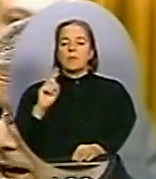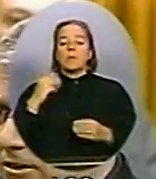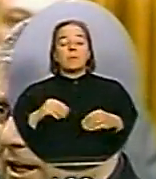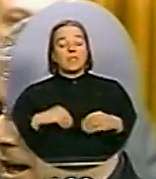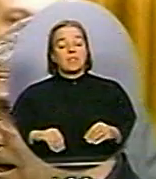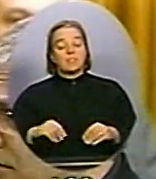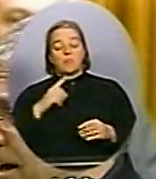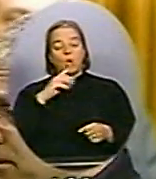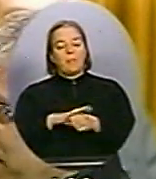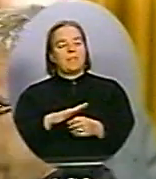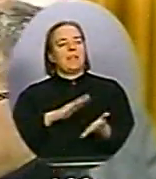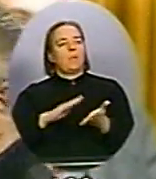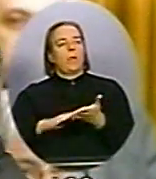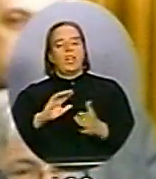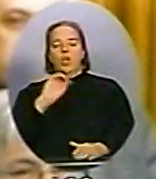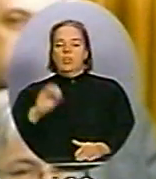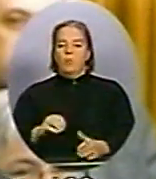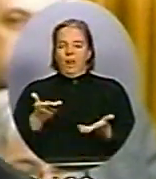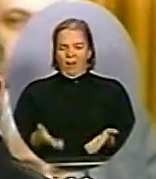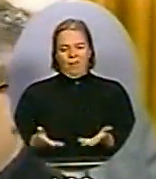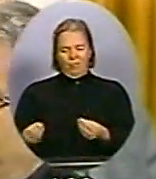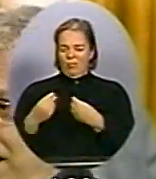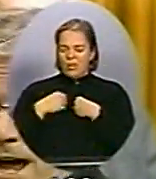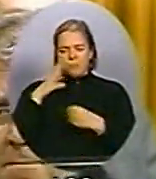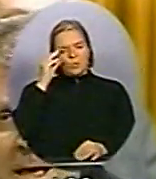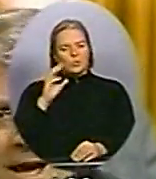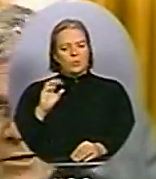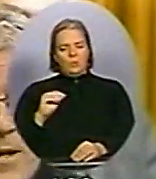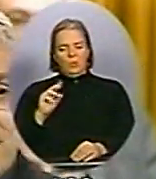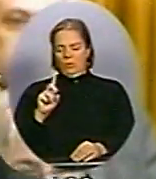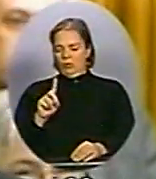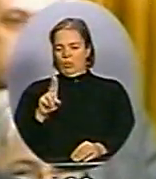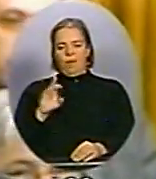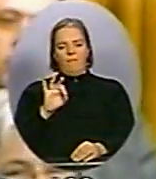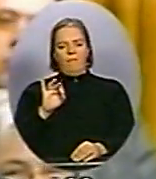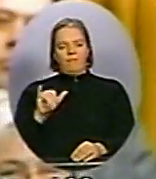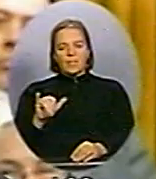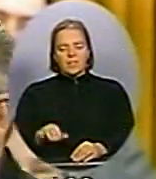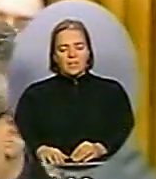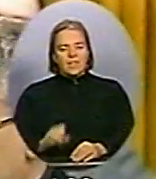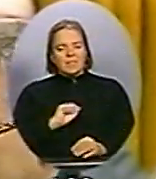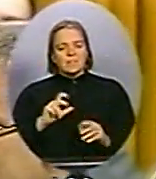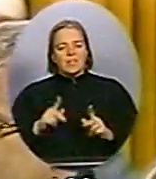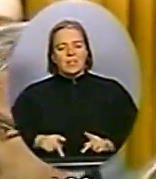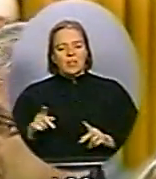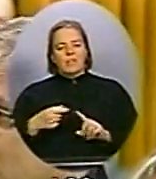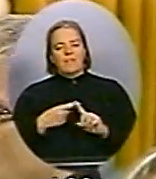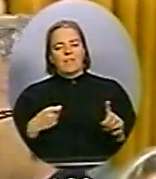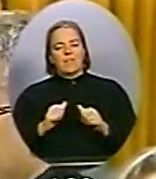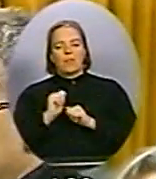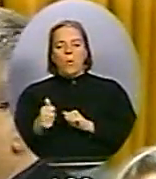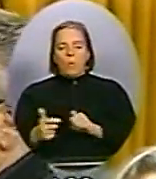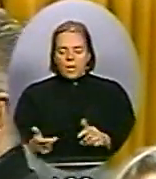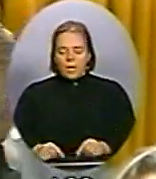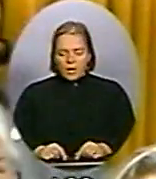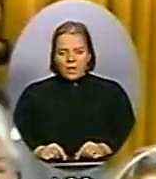kitchen last night in Halifax? It's like Senator Come From Away is on the lam. And it's because the people of good people of Cavendish are saying, what